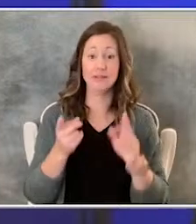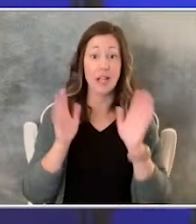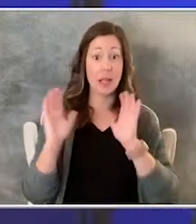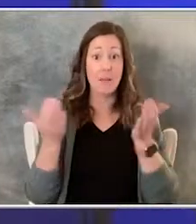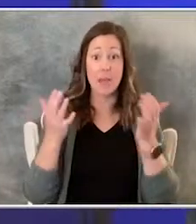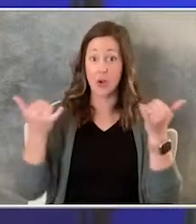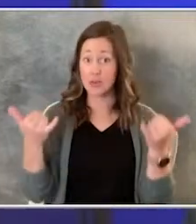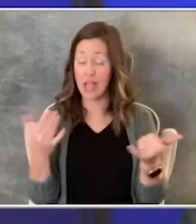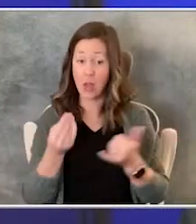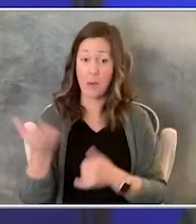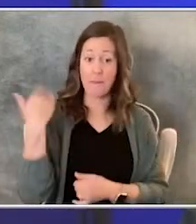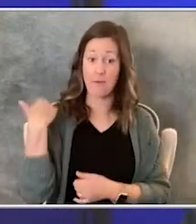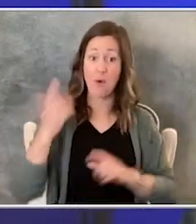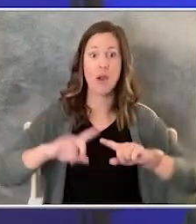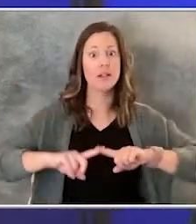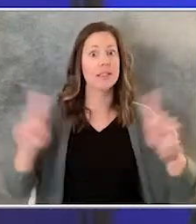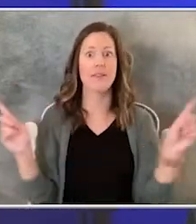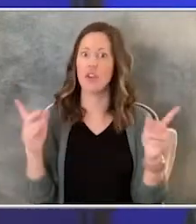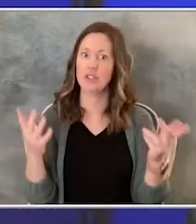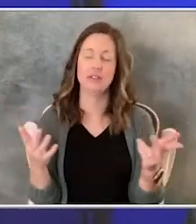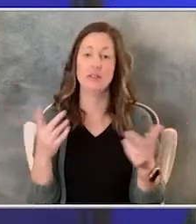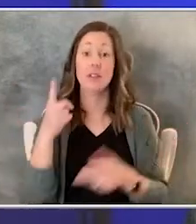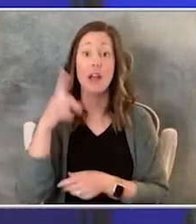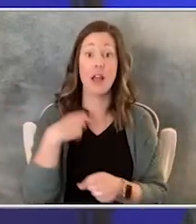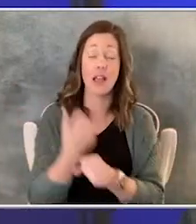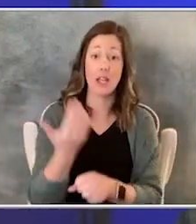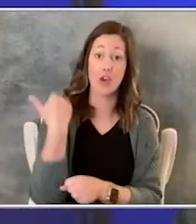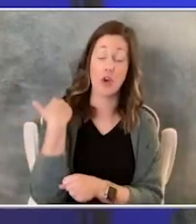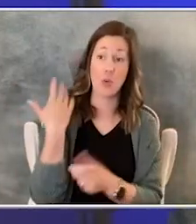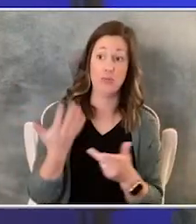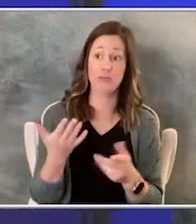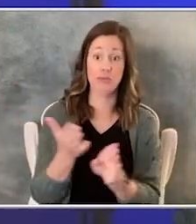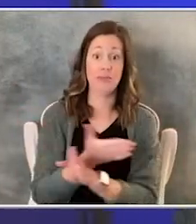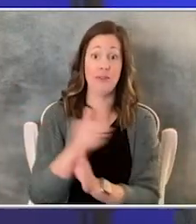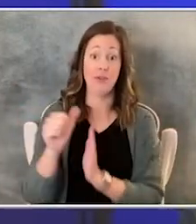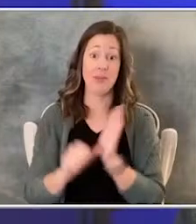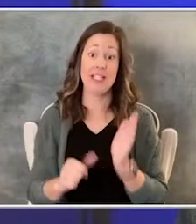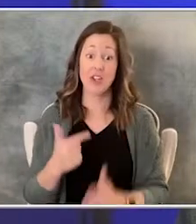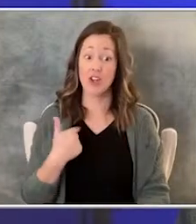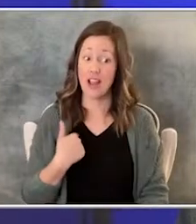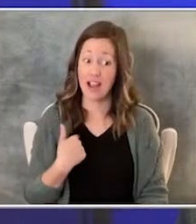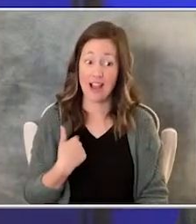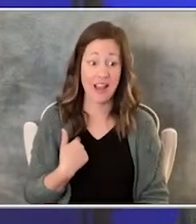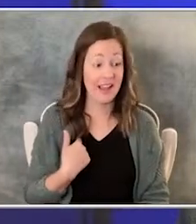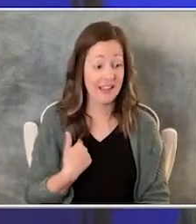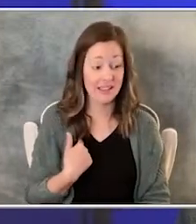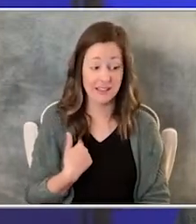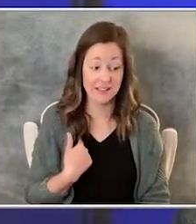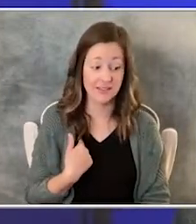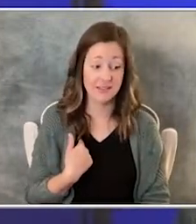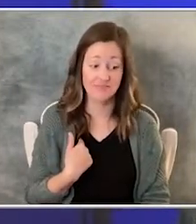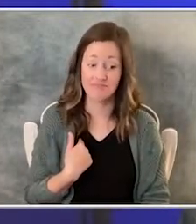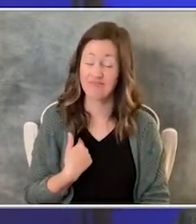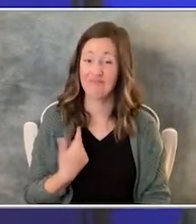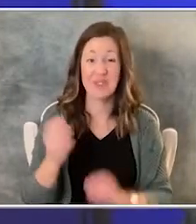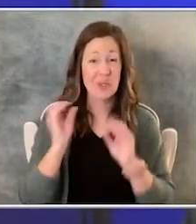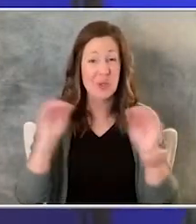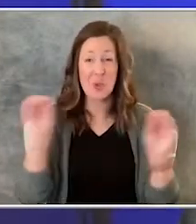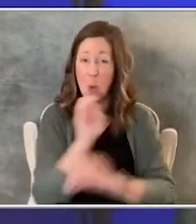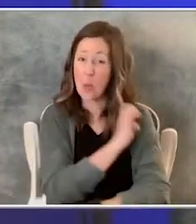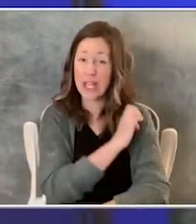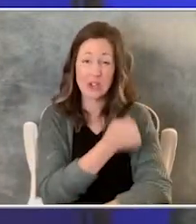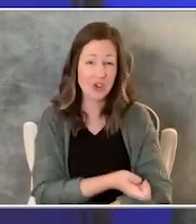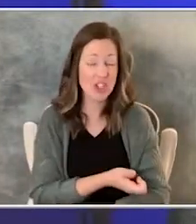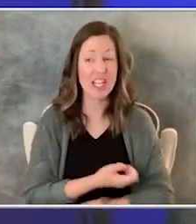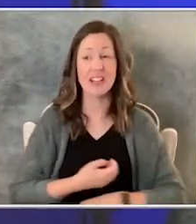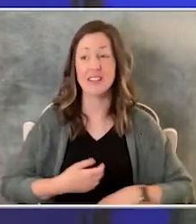people who aren't doctors to recognize those. So my question was, you noticed something was off, but even your medical training couldn't